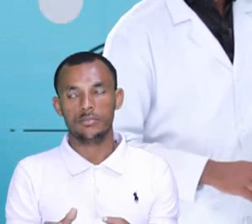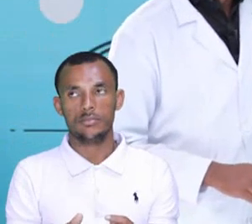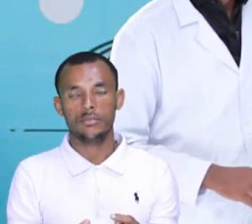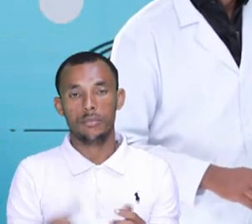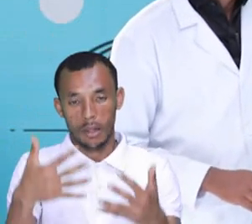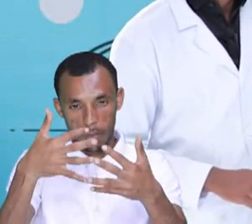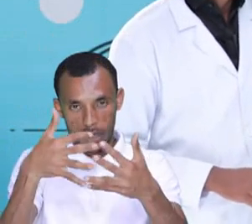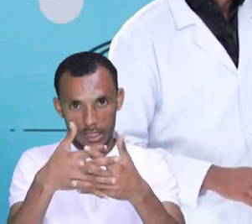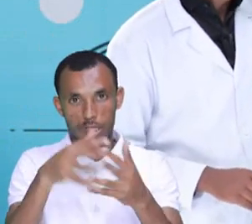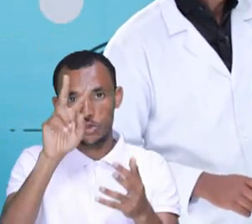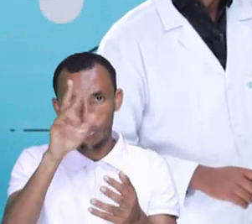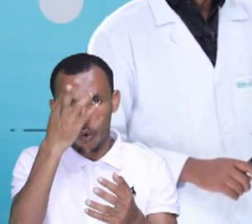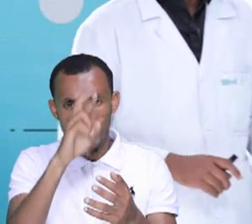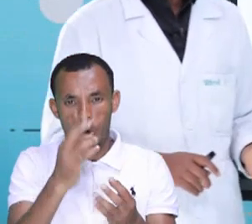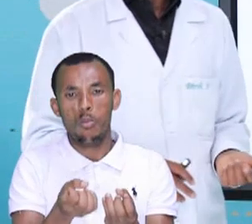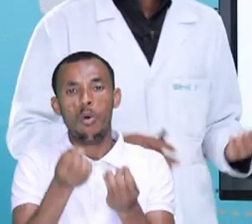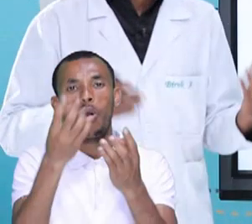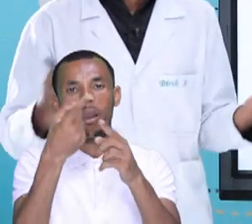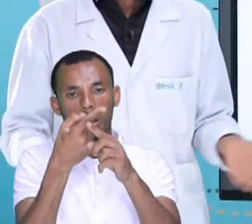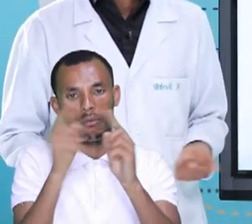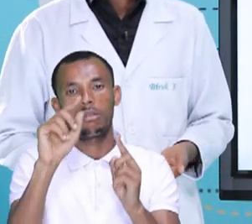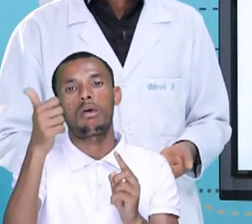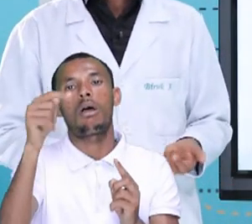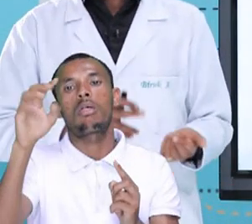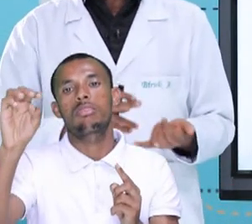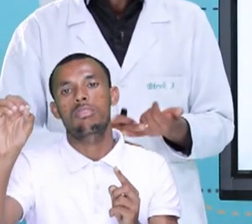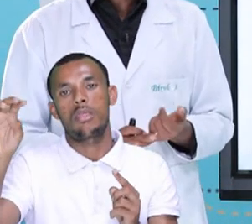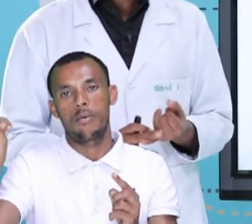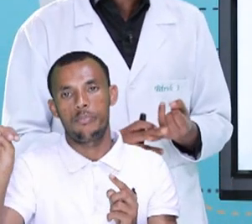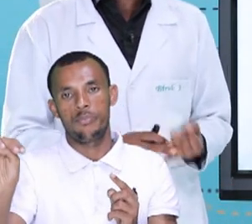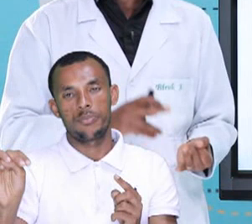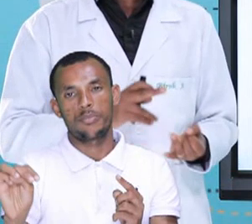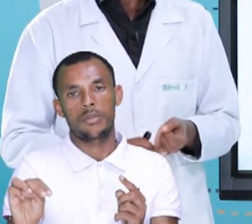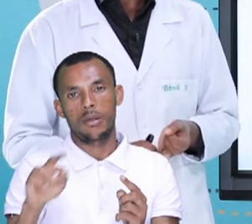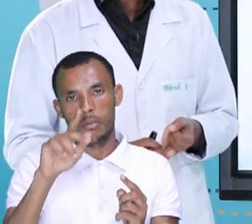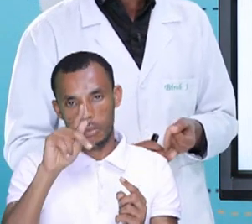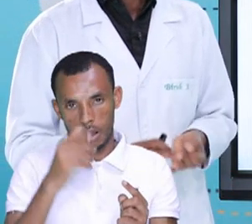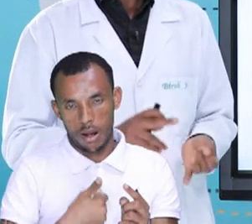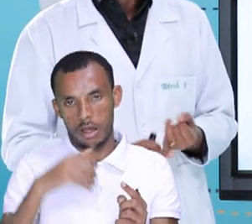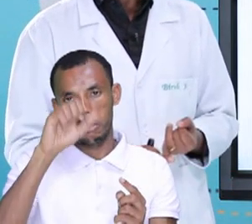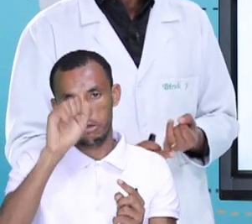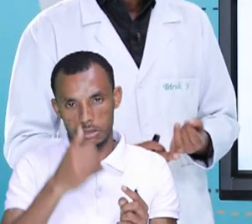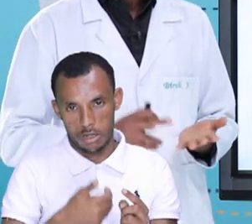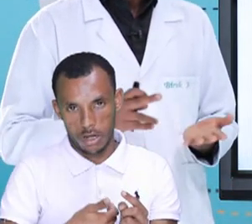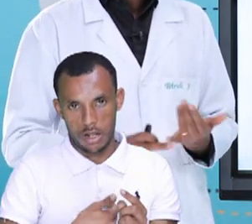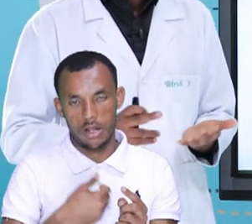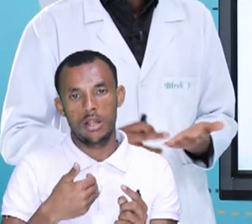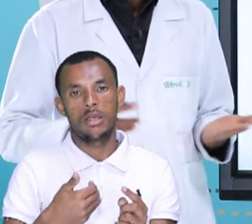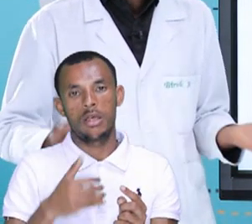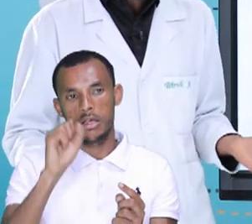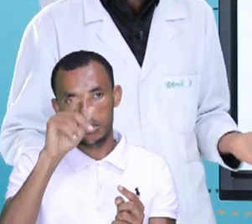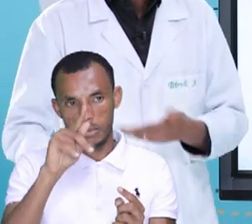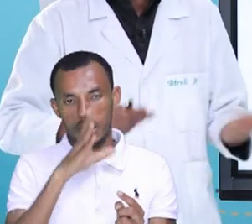The mixing up of 2 or more different atomic orbitals. What type of atomic orbital? S atomic orbital, P atomic orbital, D atomic orbital,